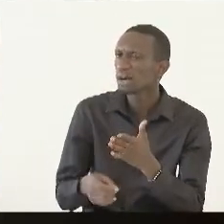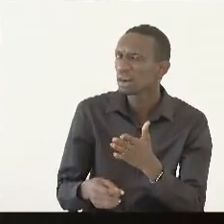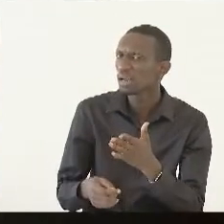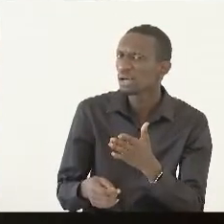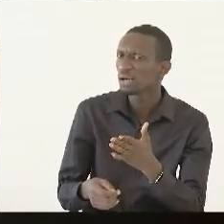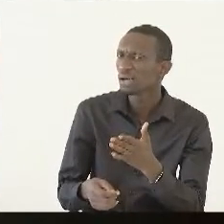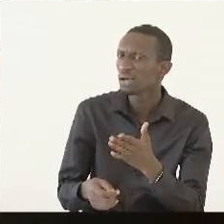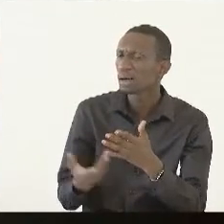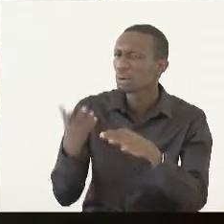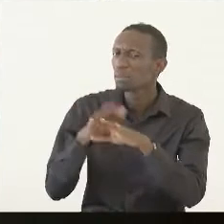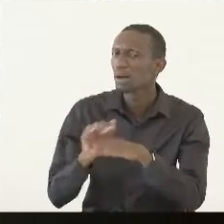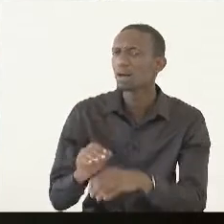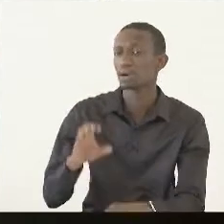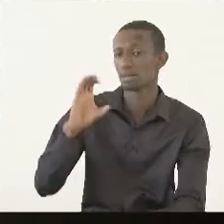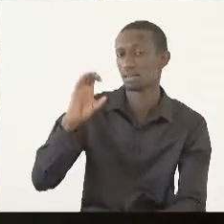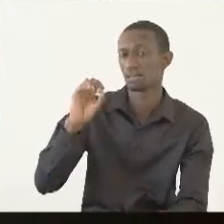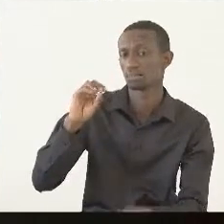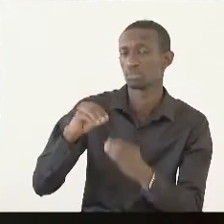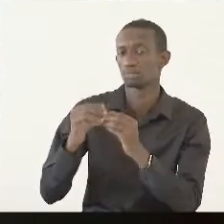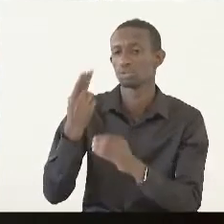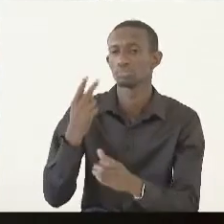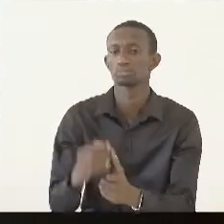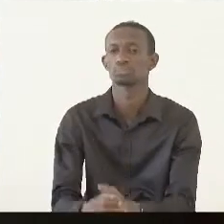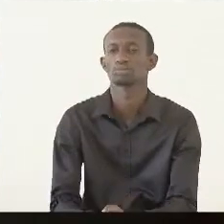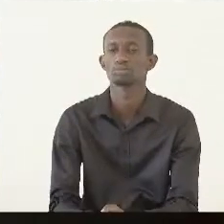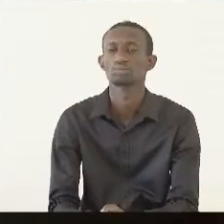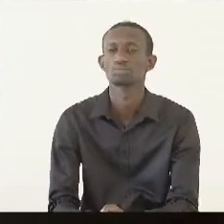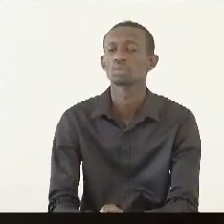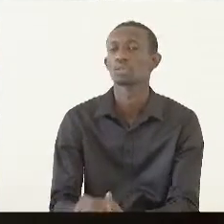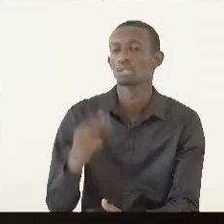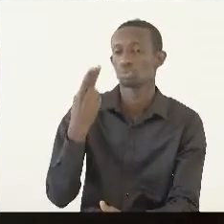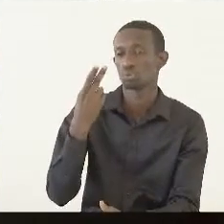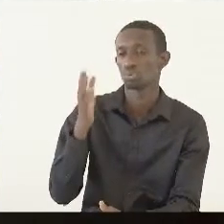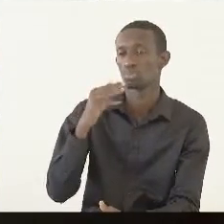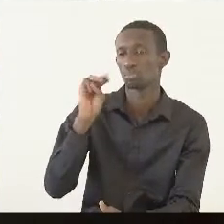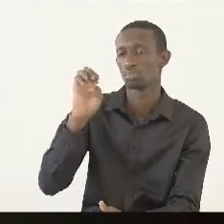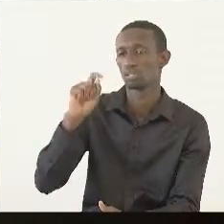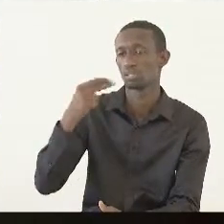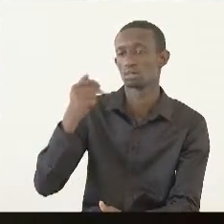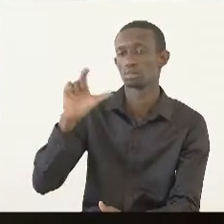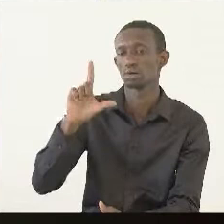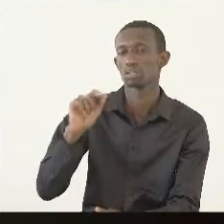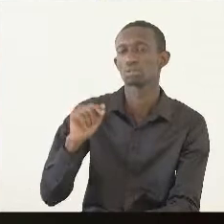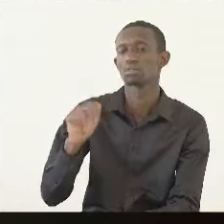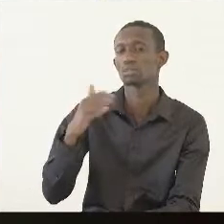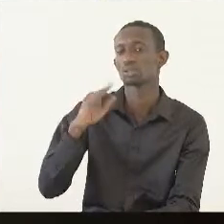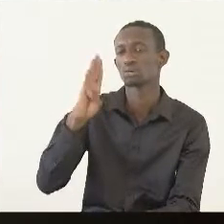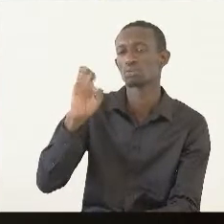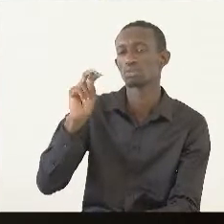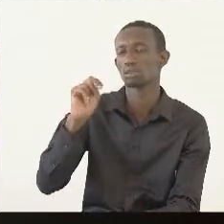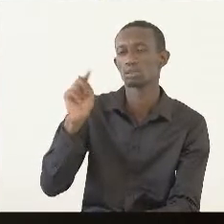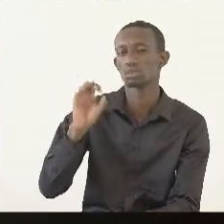group attached on carbon number 2. So this one would be 2-methyl benzoic acid.